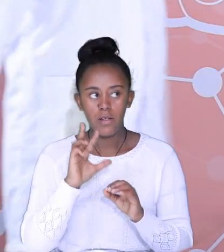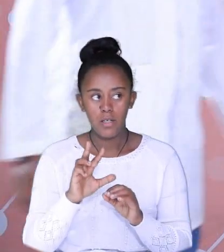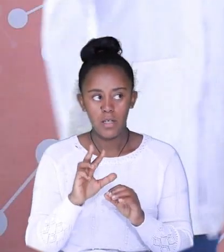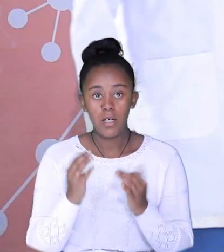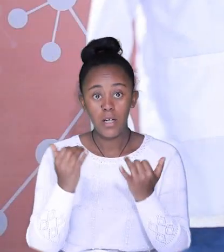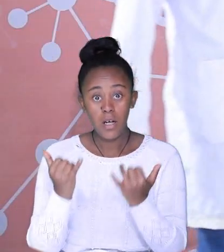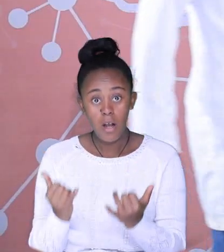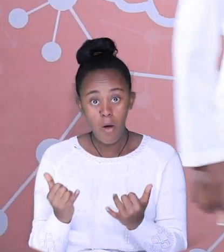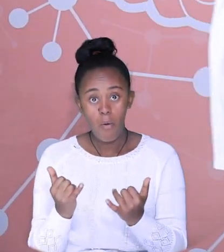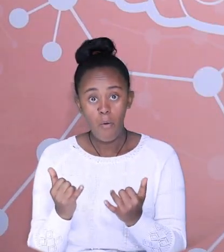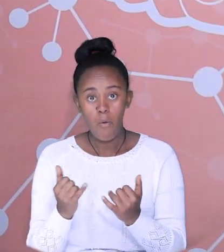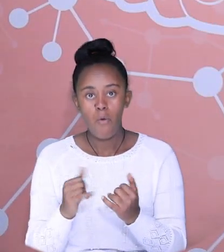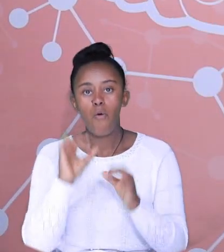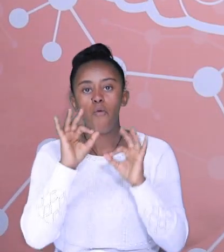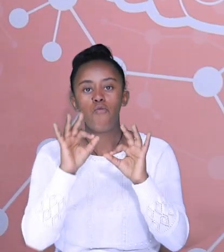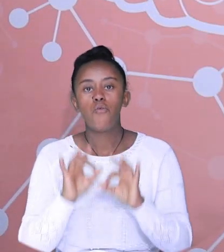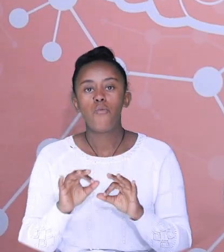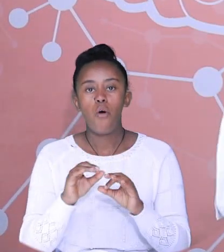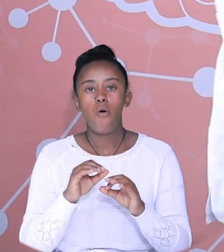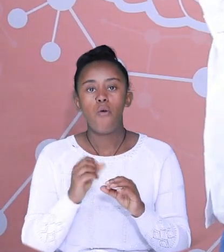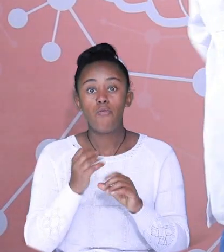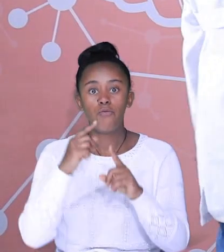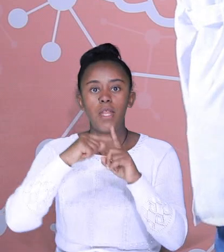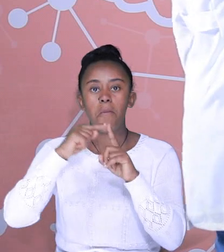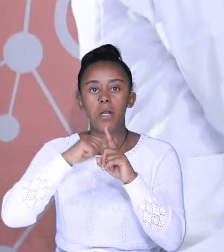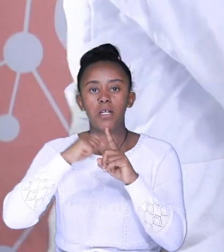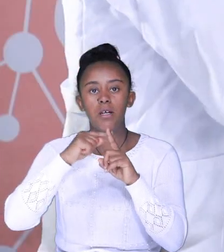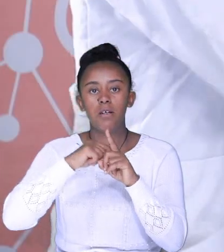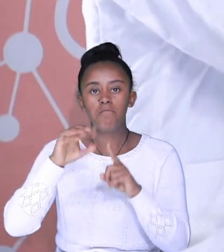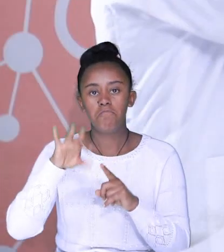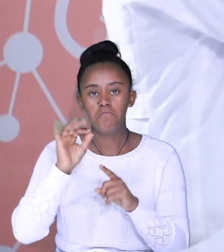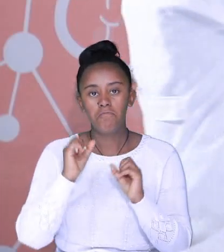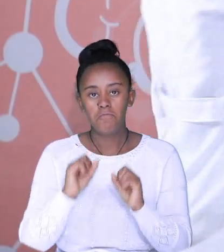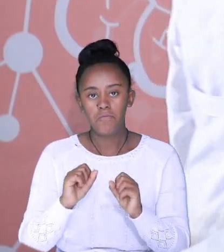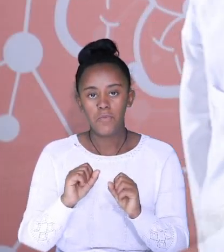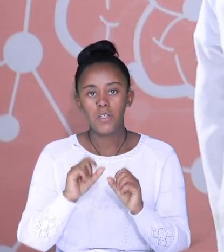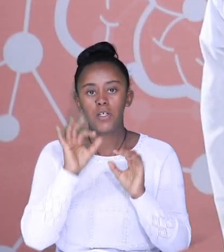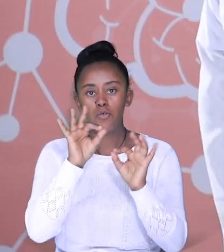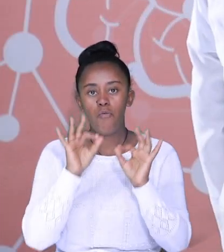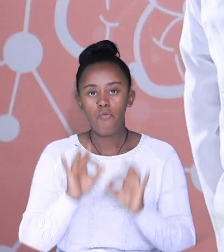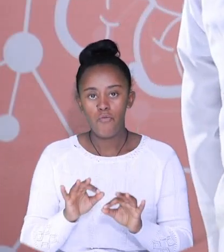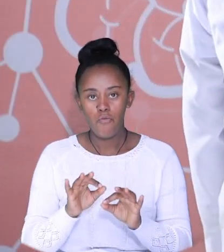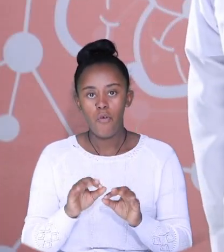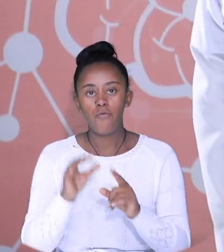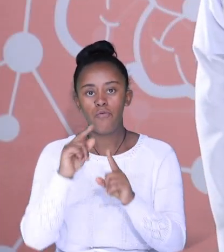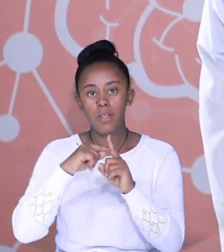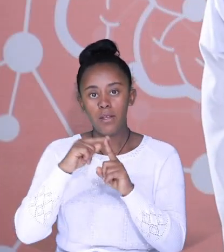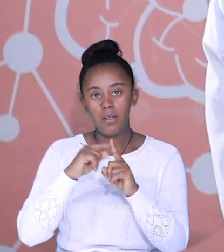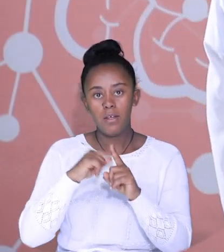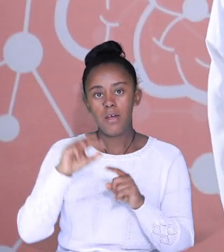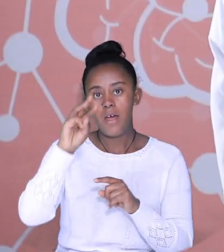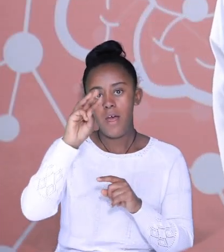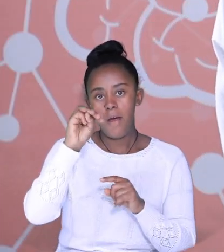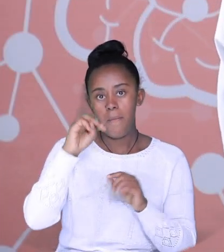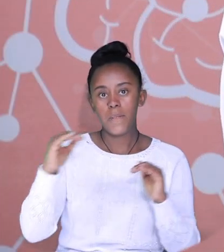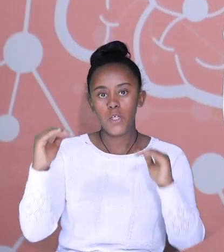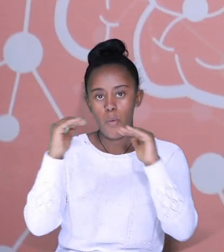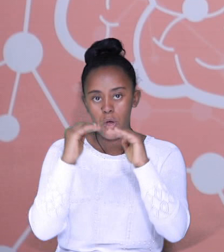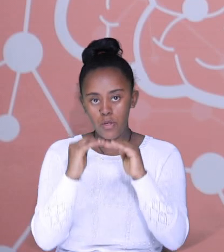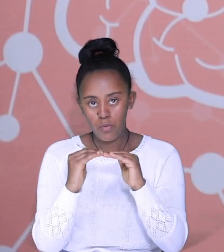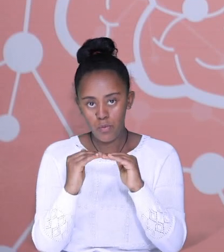Now we can get the formula of temperature. The formula of temperature is equal to M is equals